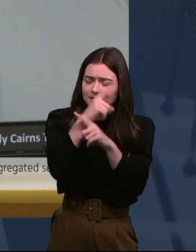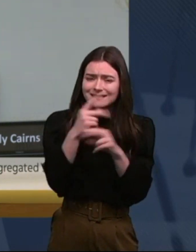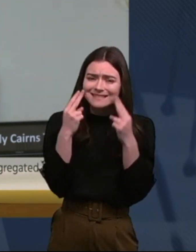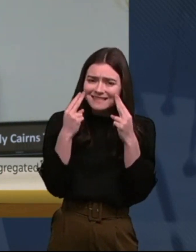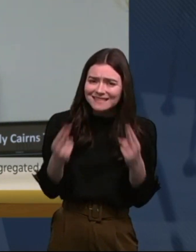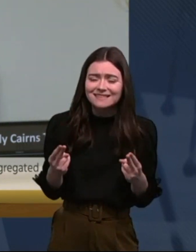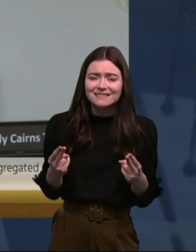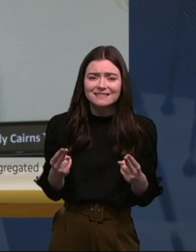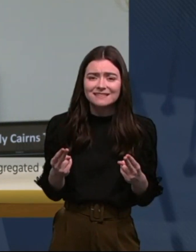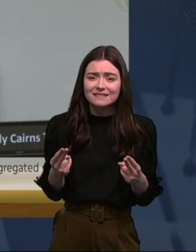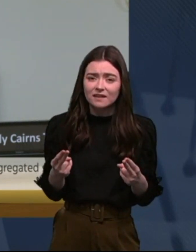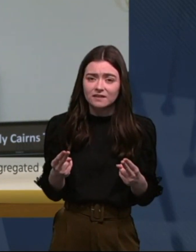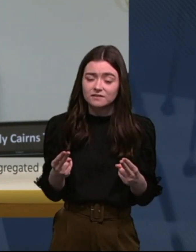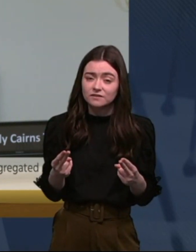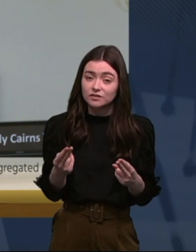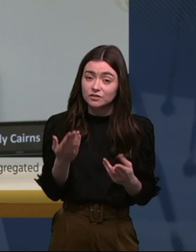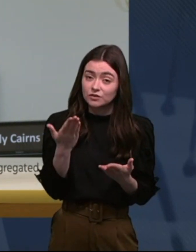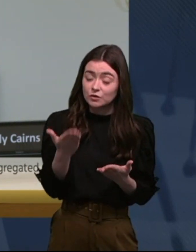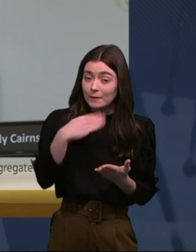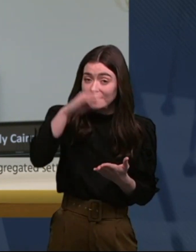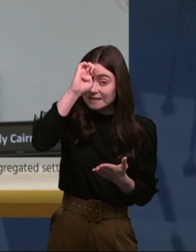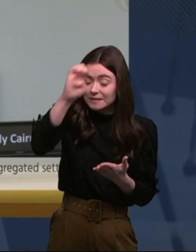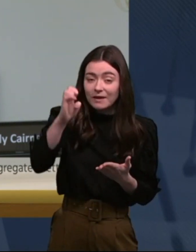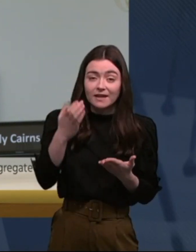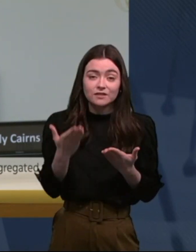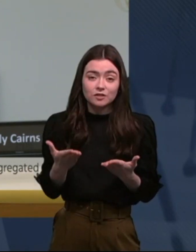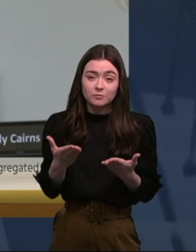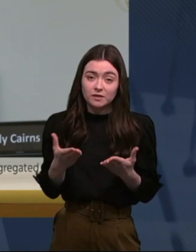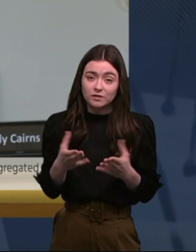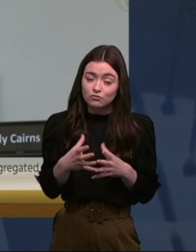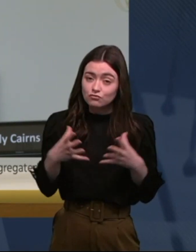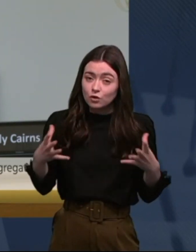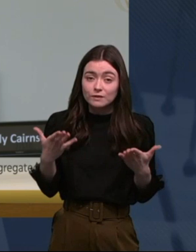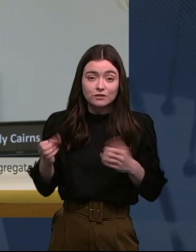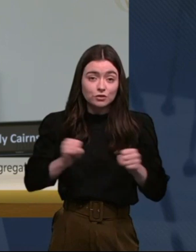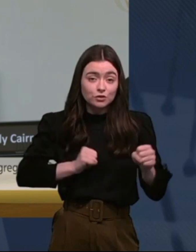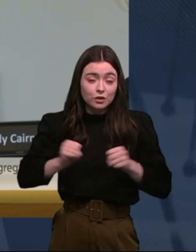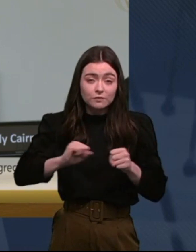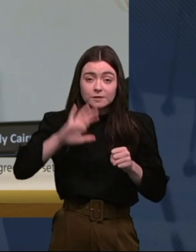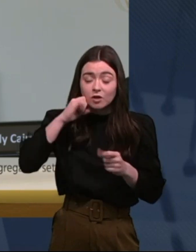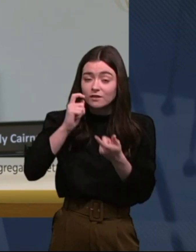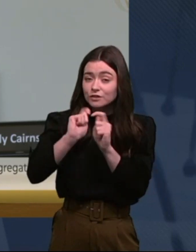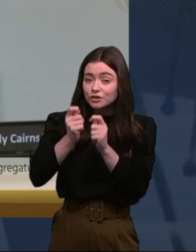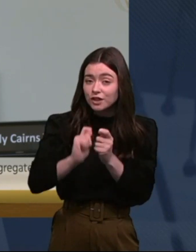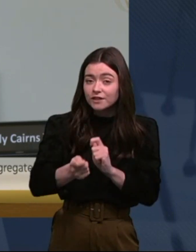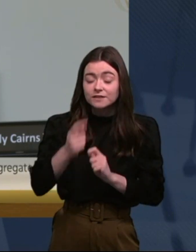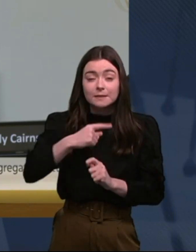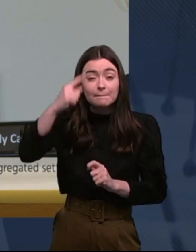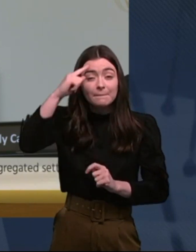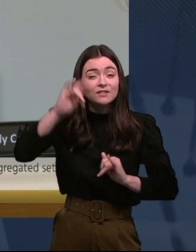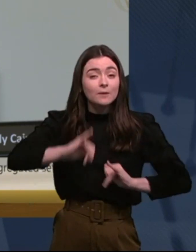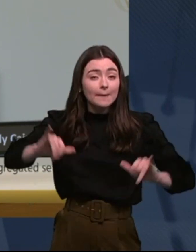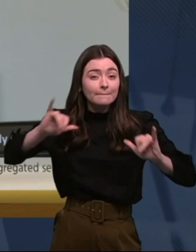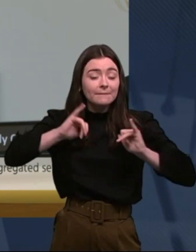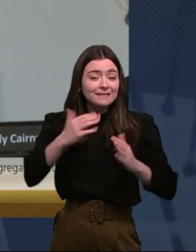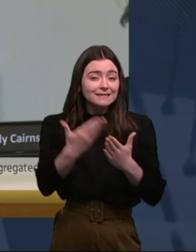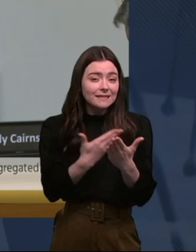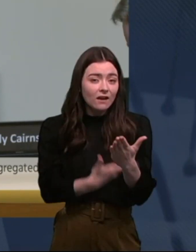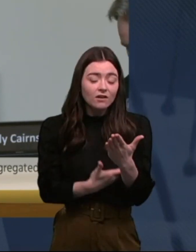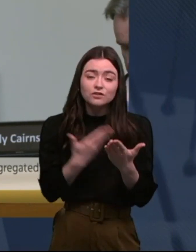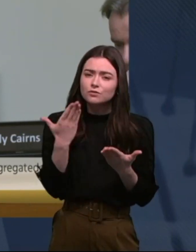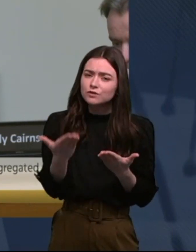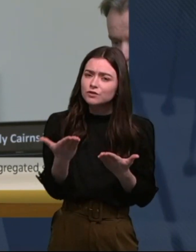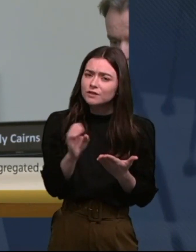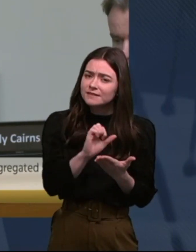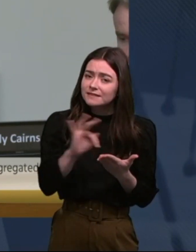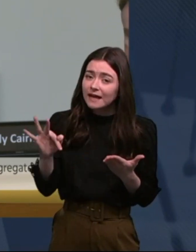and immediate concerns, and you anticipate a growth in your services due to the changes in the mental capacity law. So have your